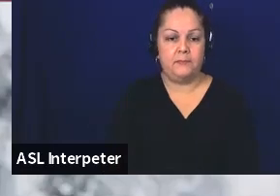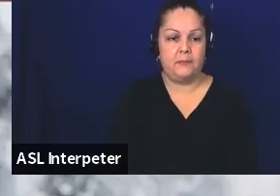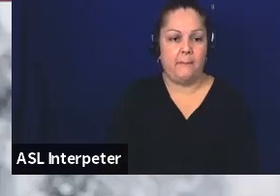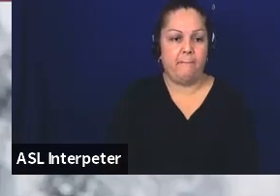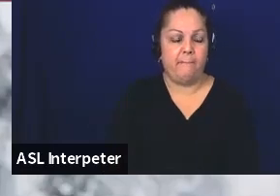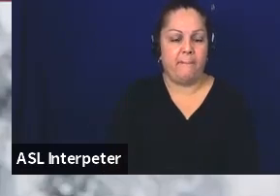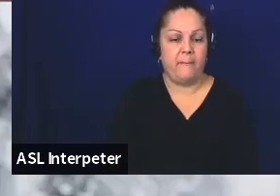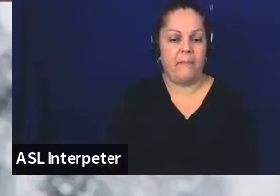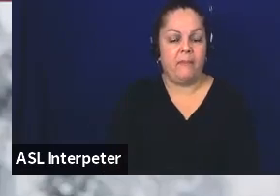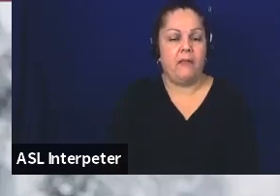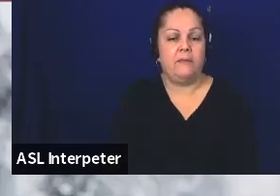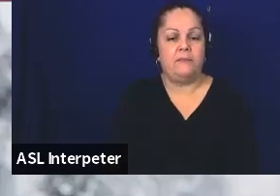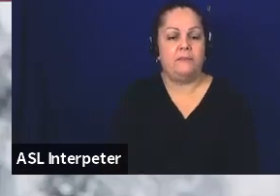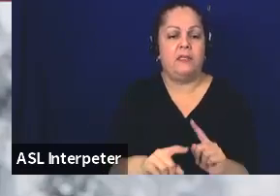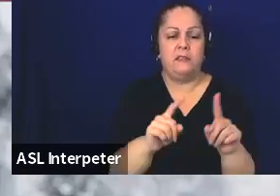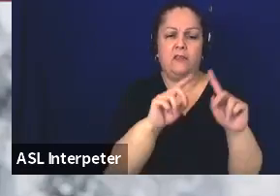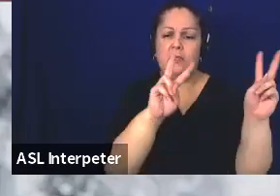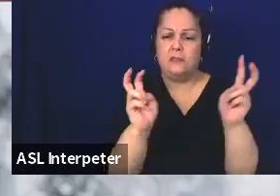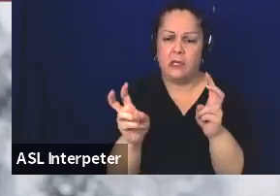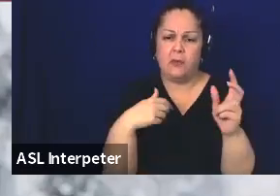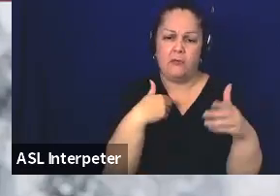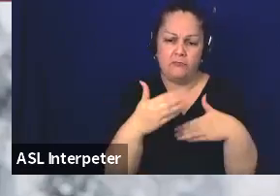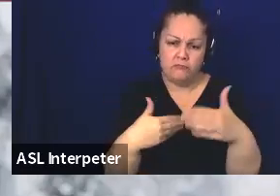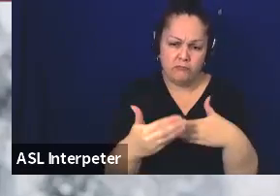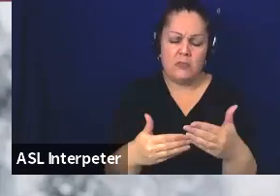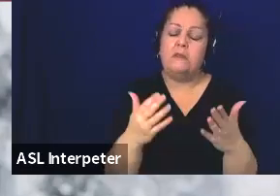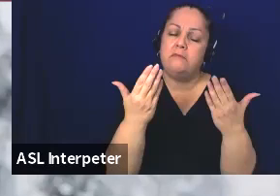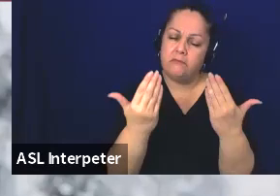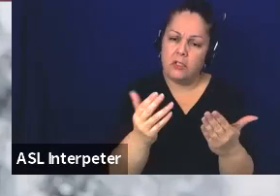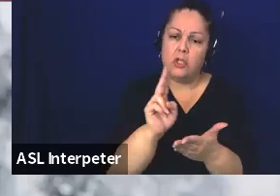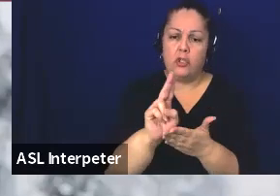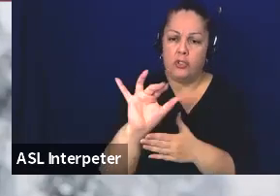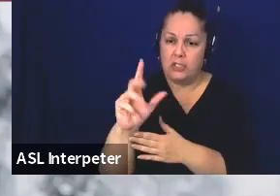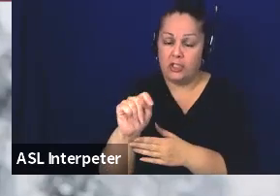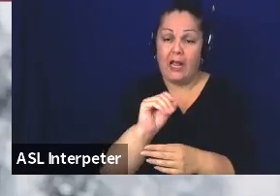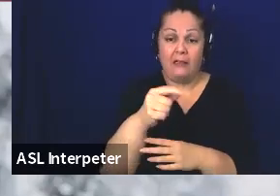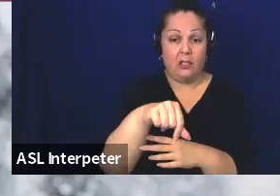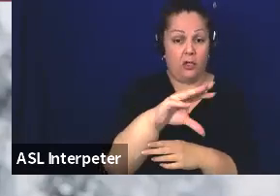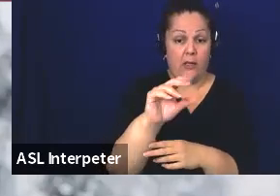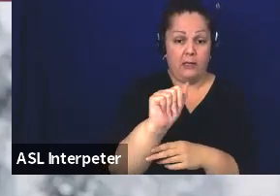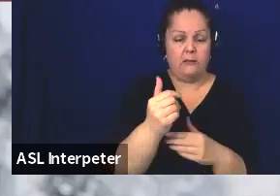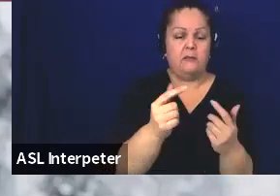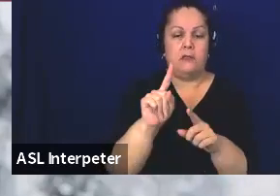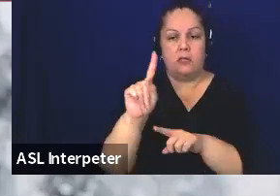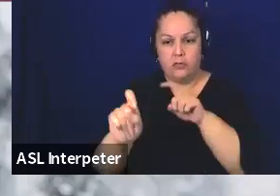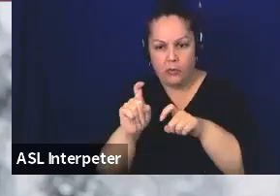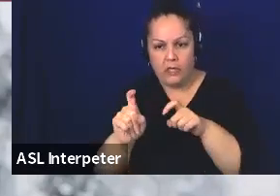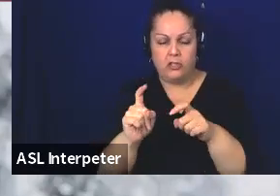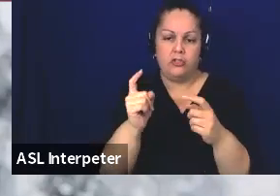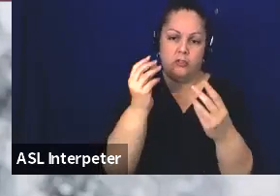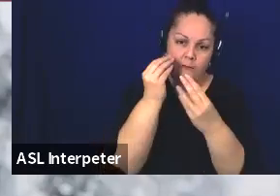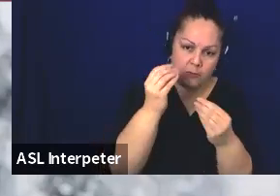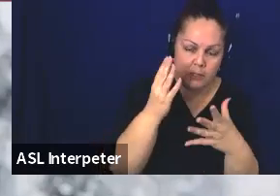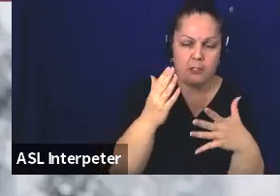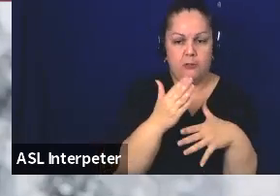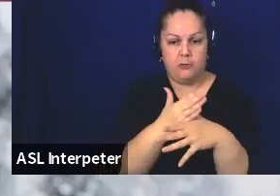And as we move through these topics, please feel free to use the chat and Q&A features to ask questions, share insight, and connect